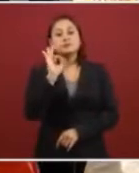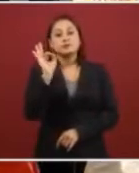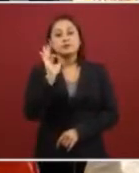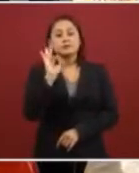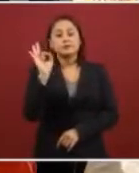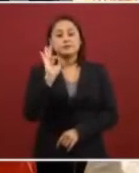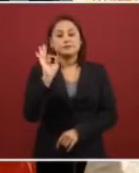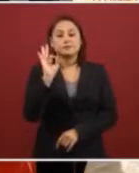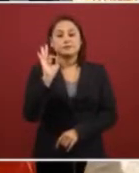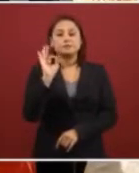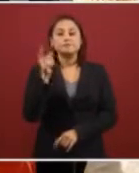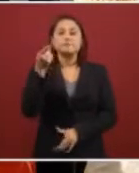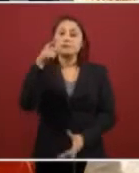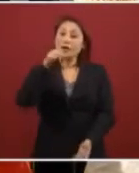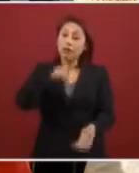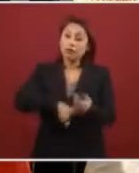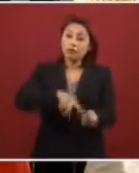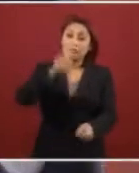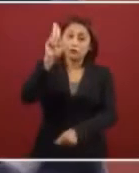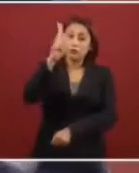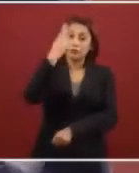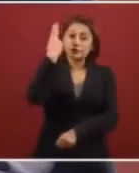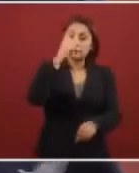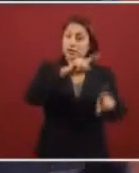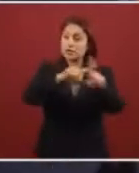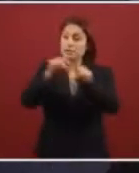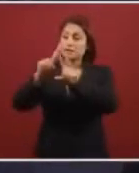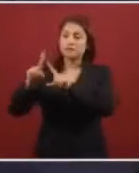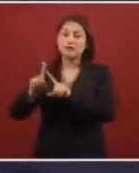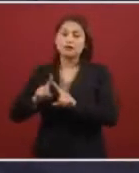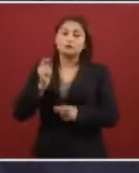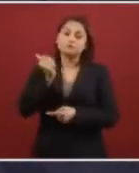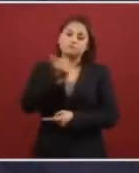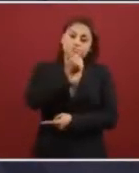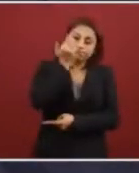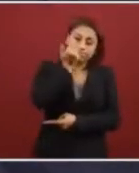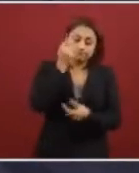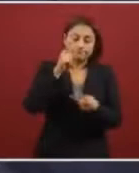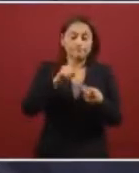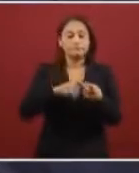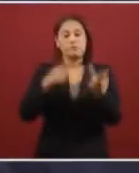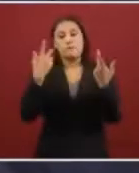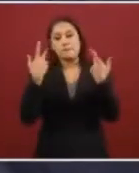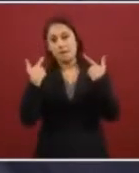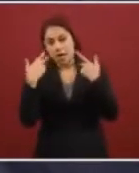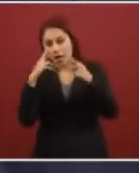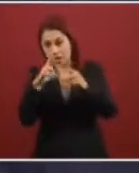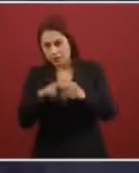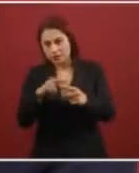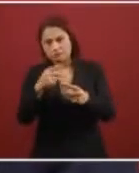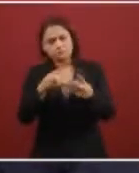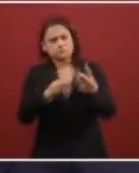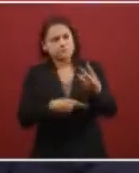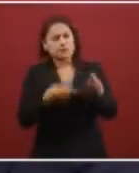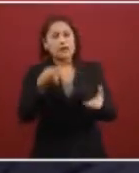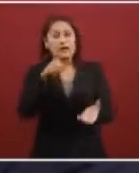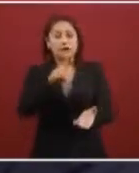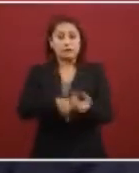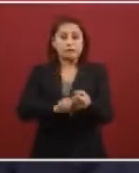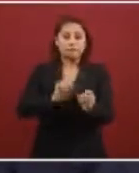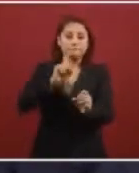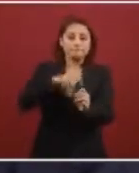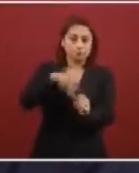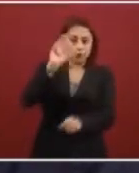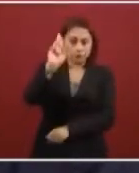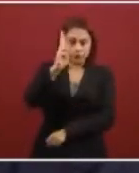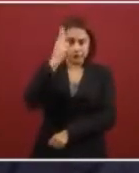alumnos, maestros, that teachers and students and community of the universities también that they